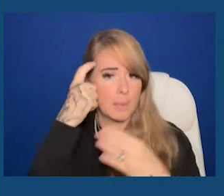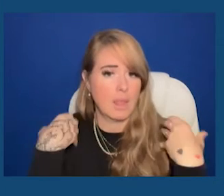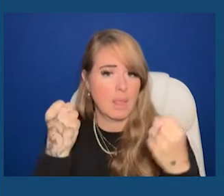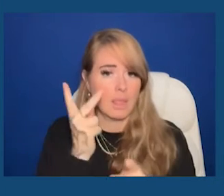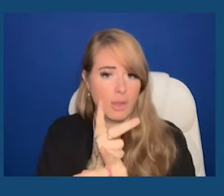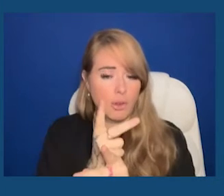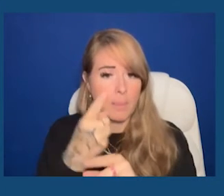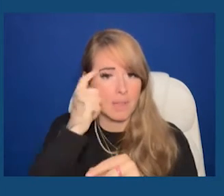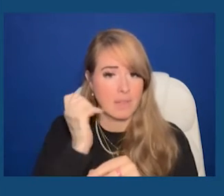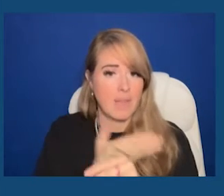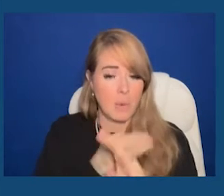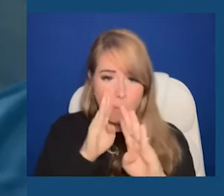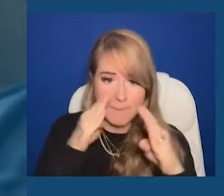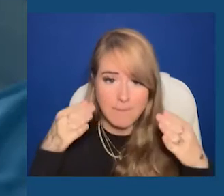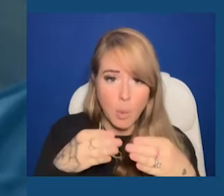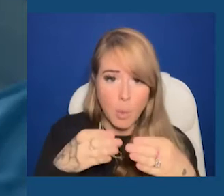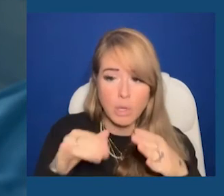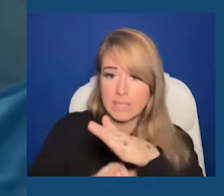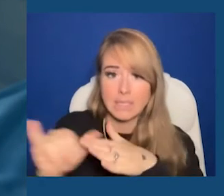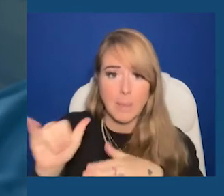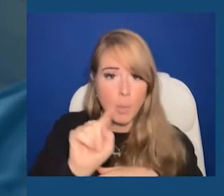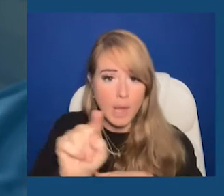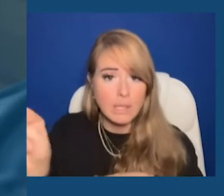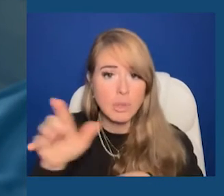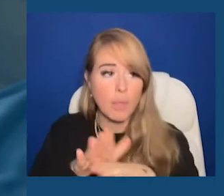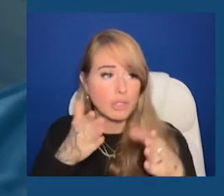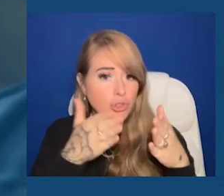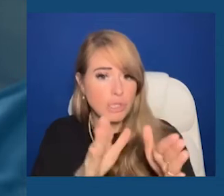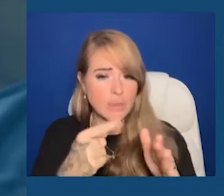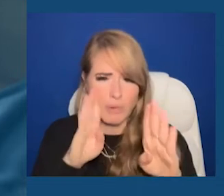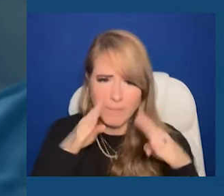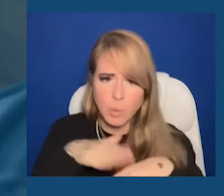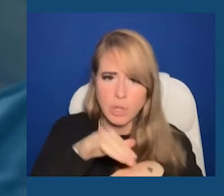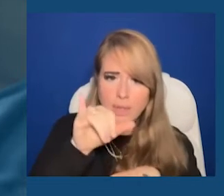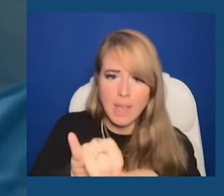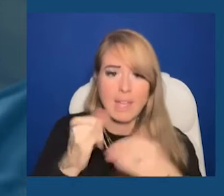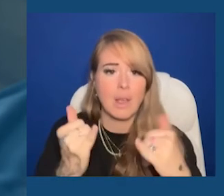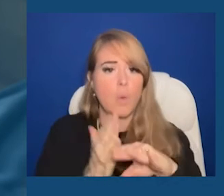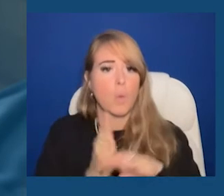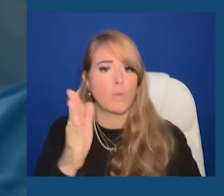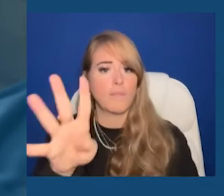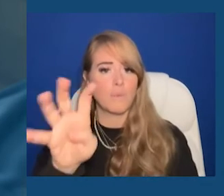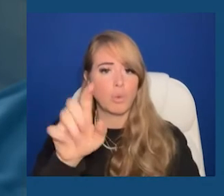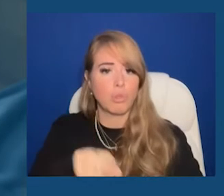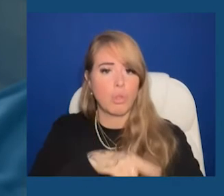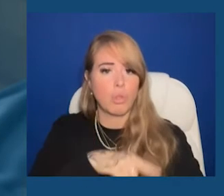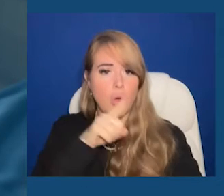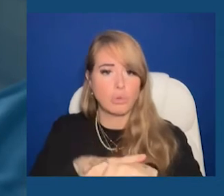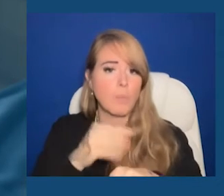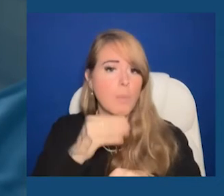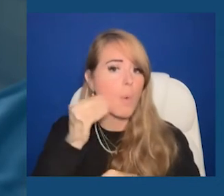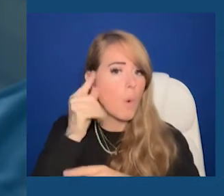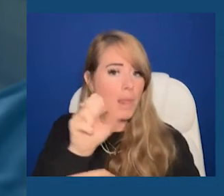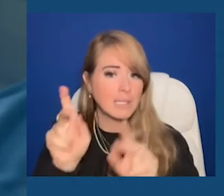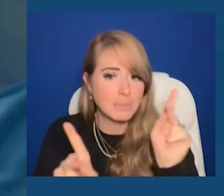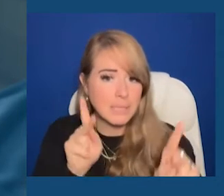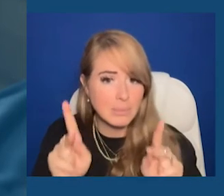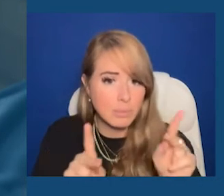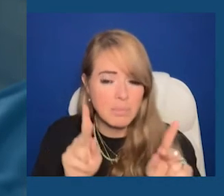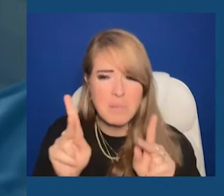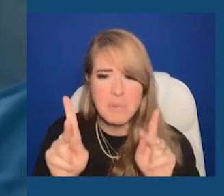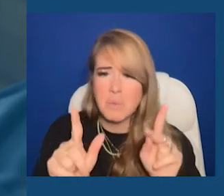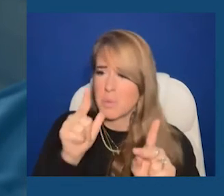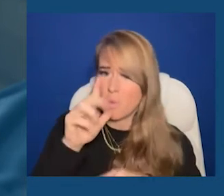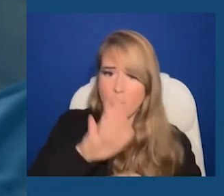our focus in the subways, on the streets, we have over 400 long-term homeless individuals, people who had been on our